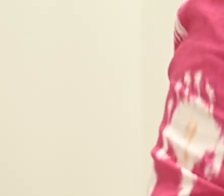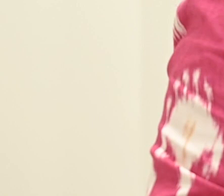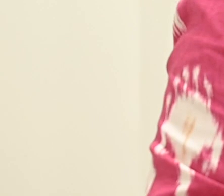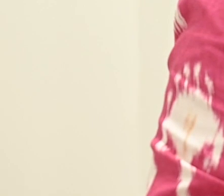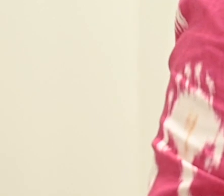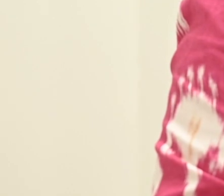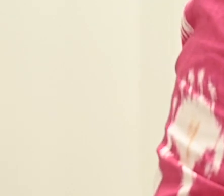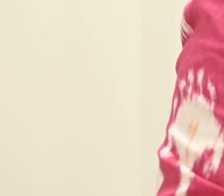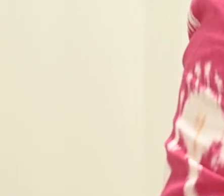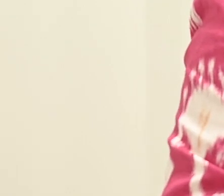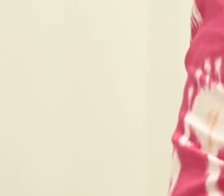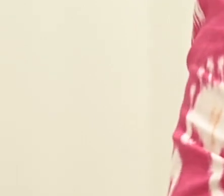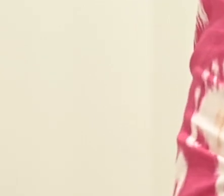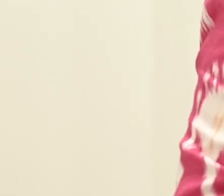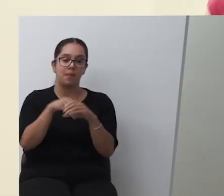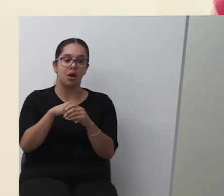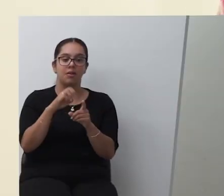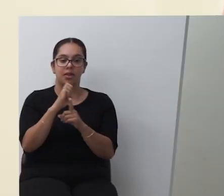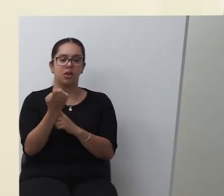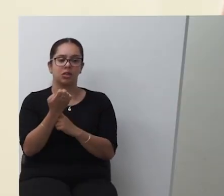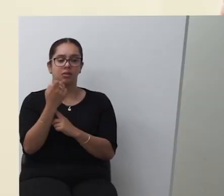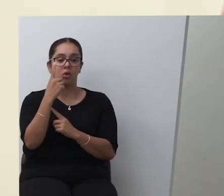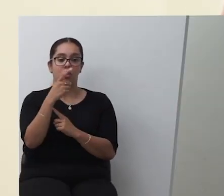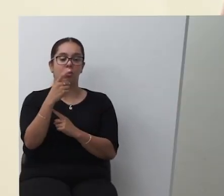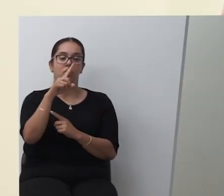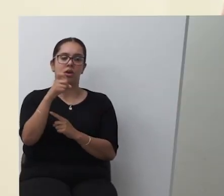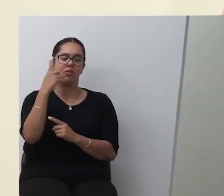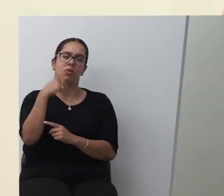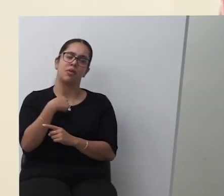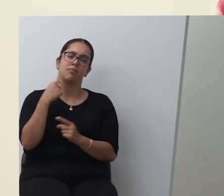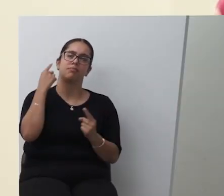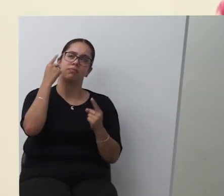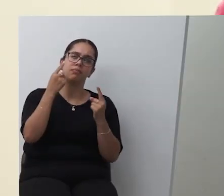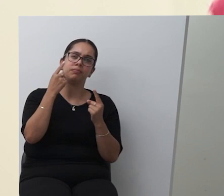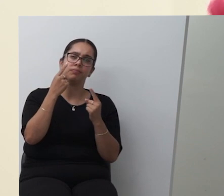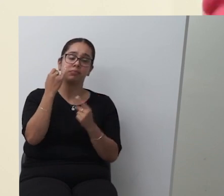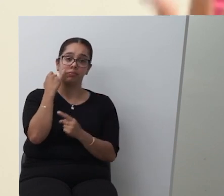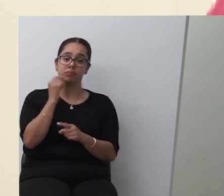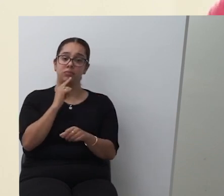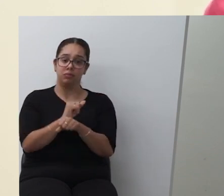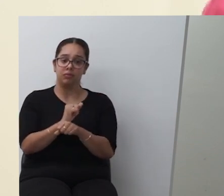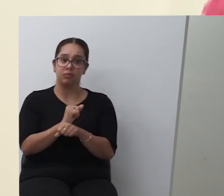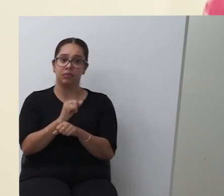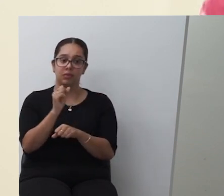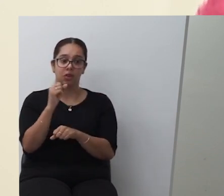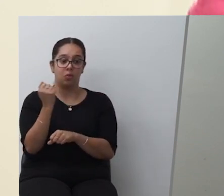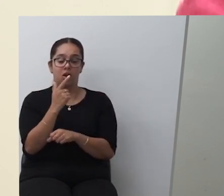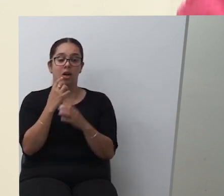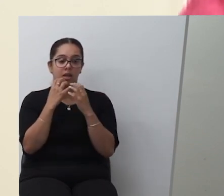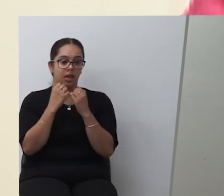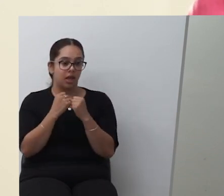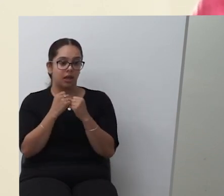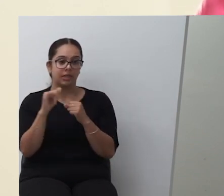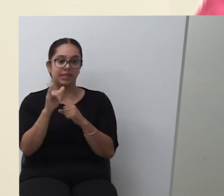of the ecosystem? It's really the question for me that comes up, because if they are, if we all care, right, about